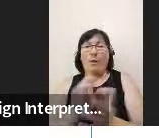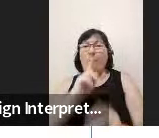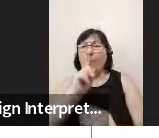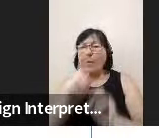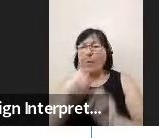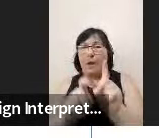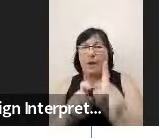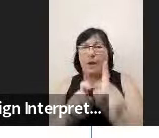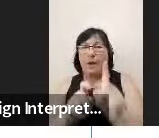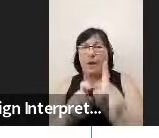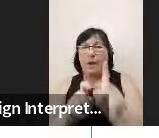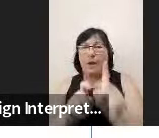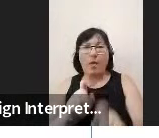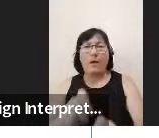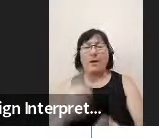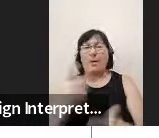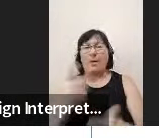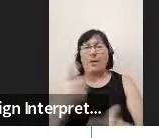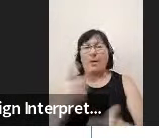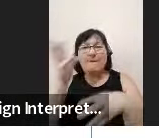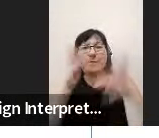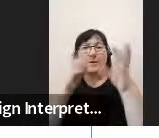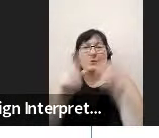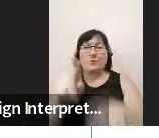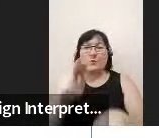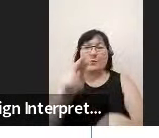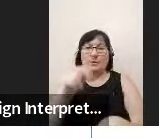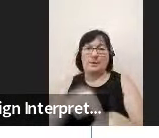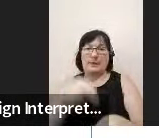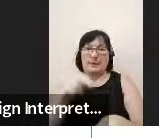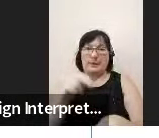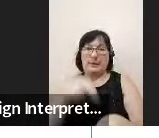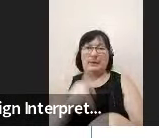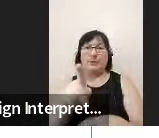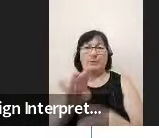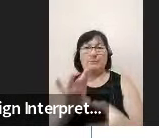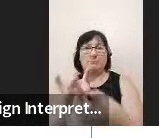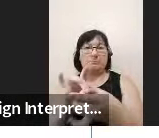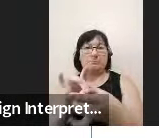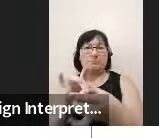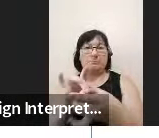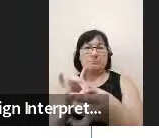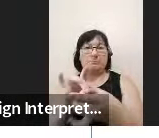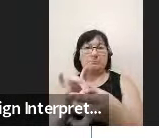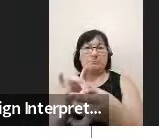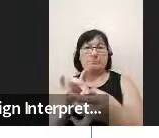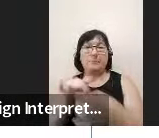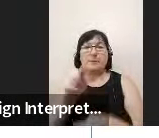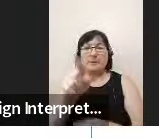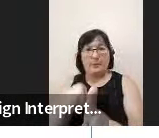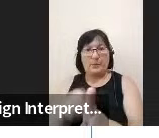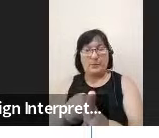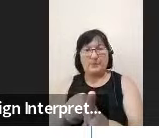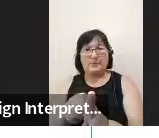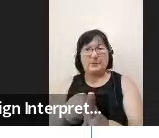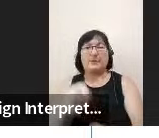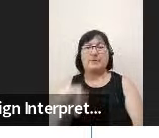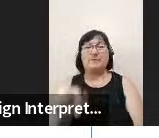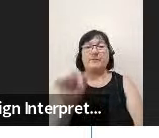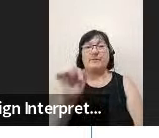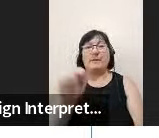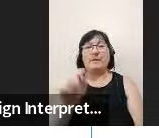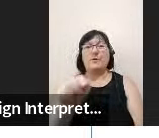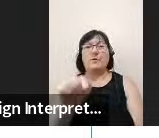from SARS, you will engage this particular person. And you prioritize the TDN and VDNs. Those that have been around, they will